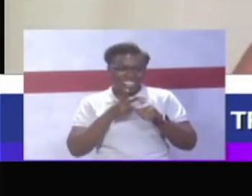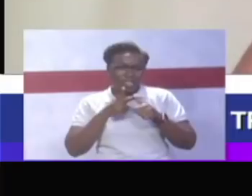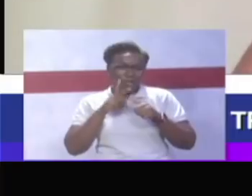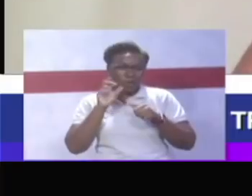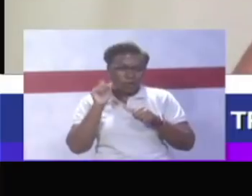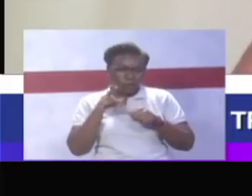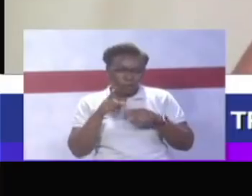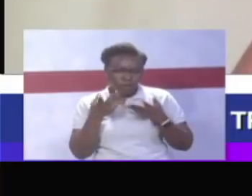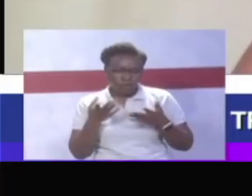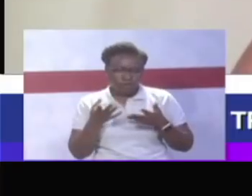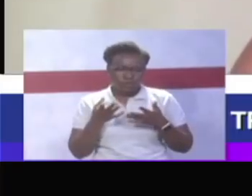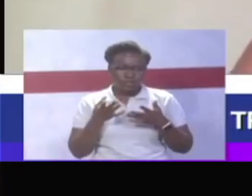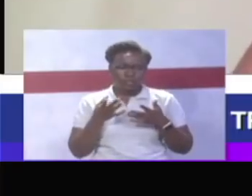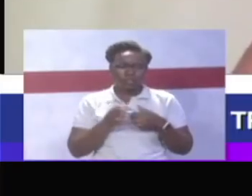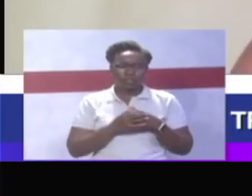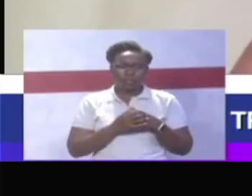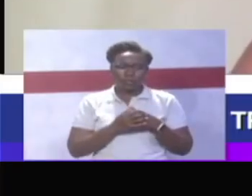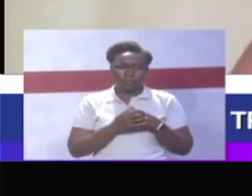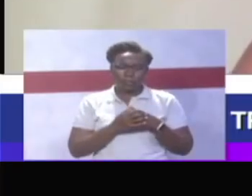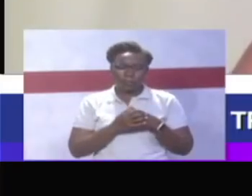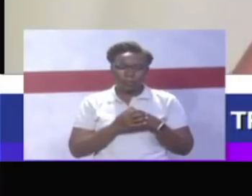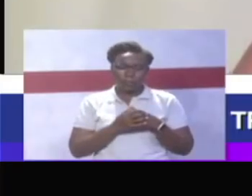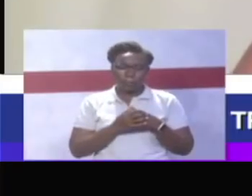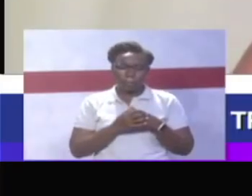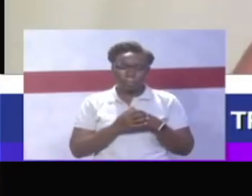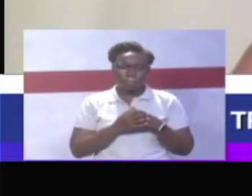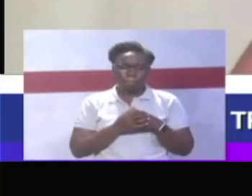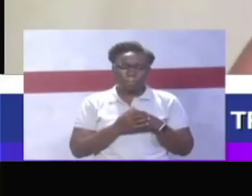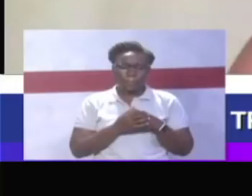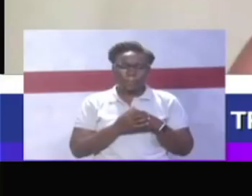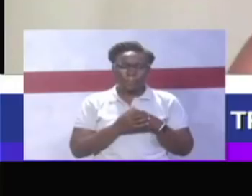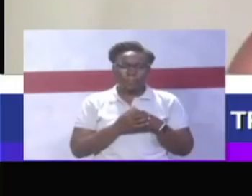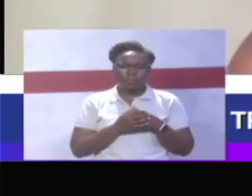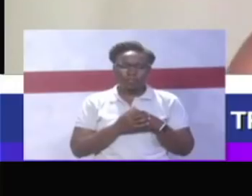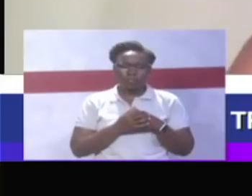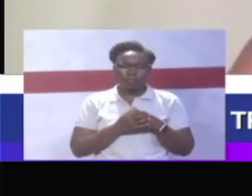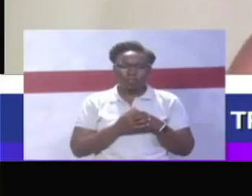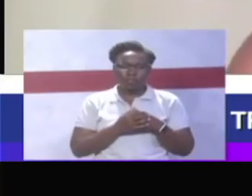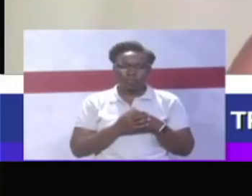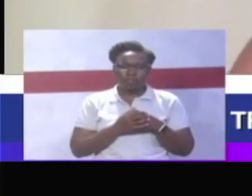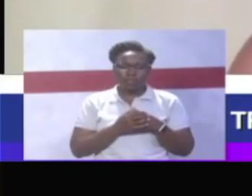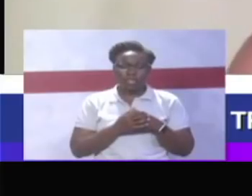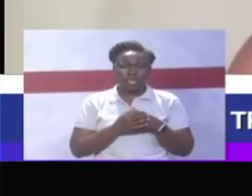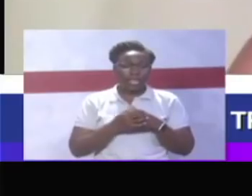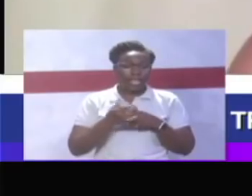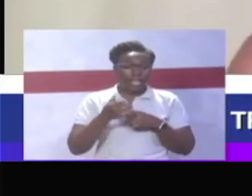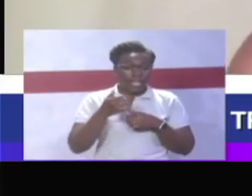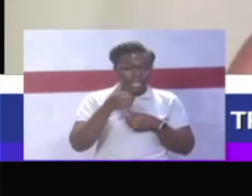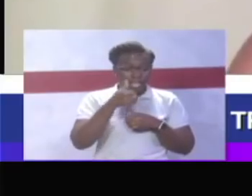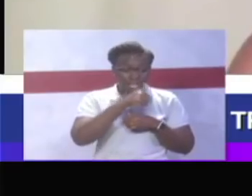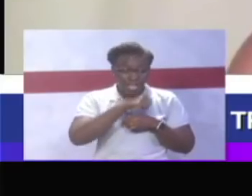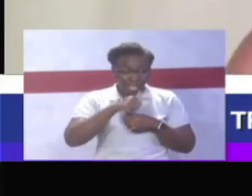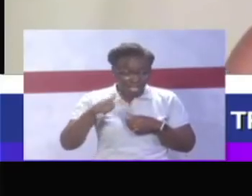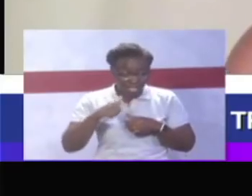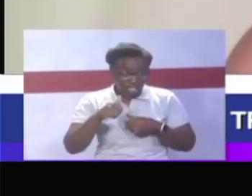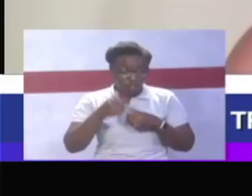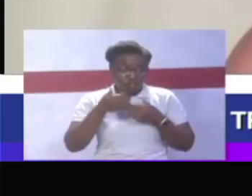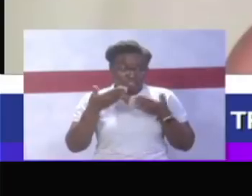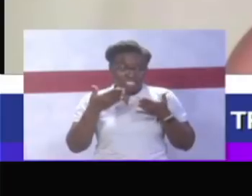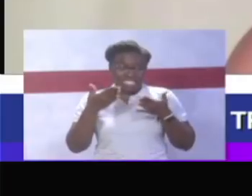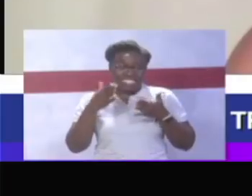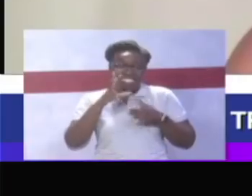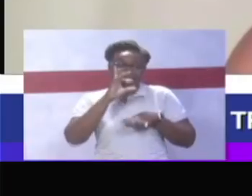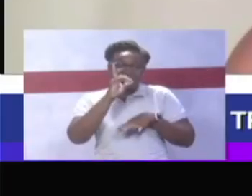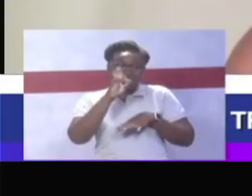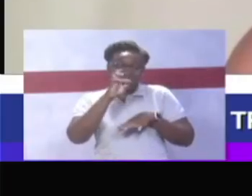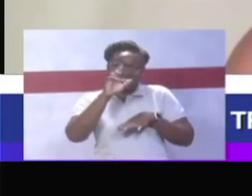that in terms of whether we've seen any of these Delta cases that we've gotten so far being reinfections